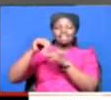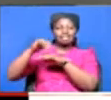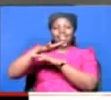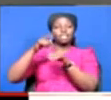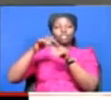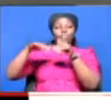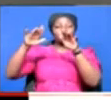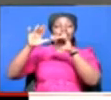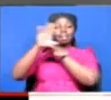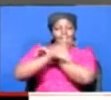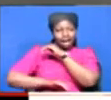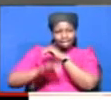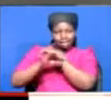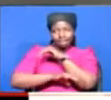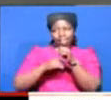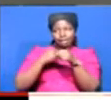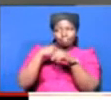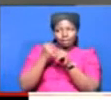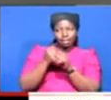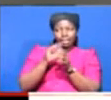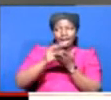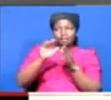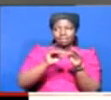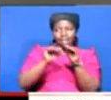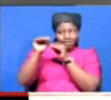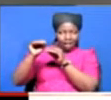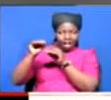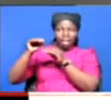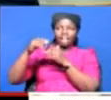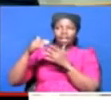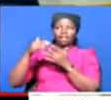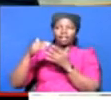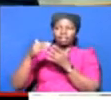cash transfer are dragging its contribution to the economy.